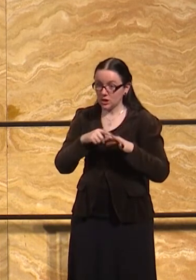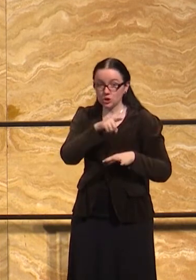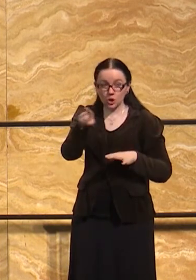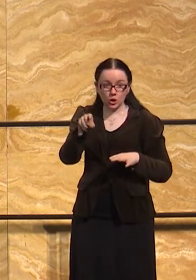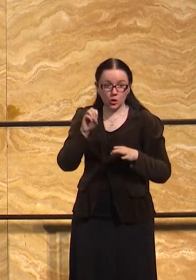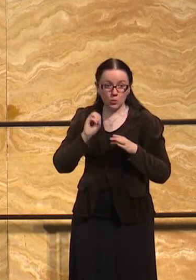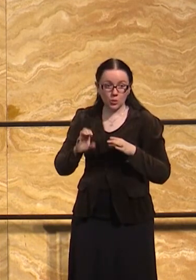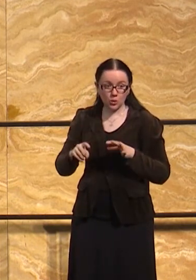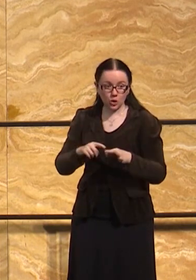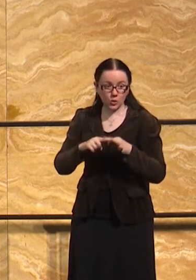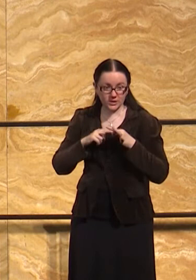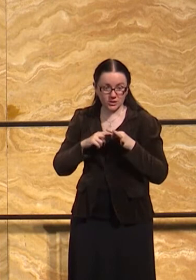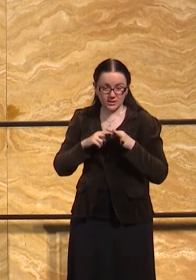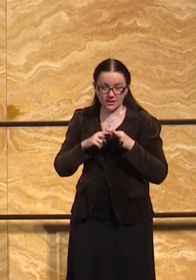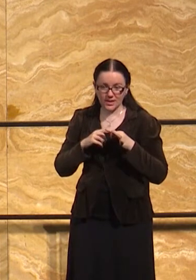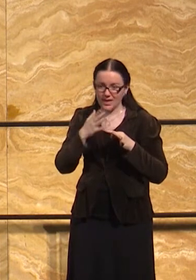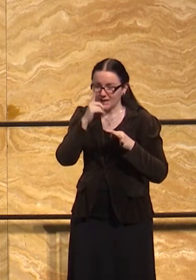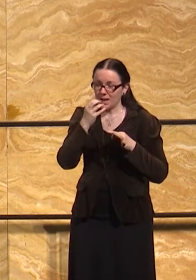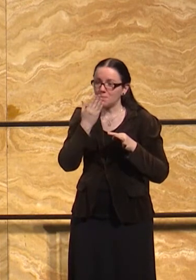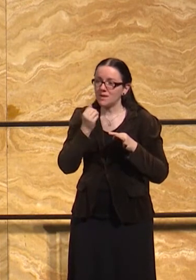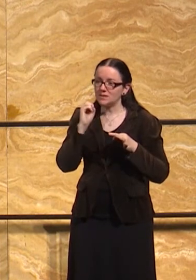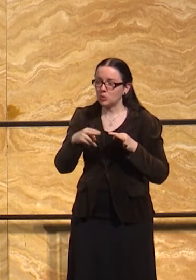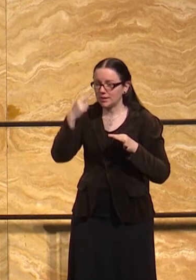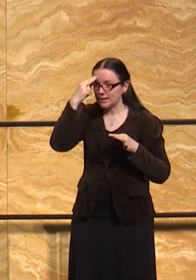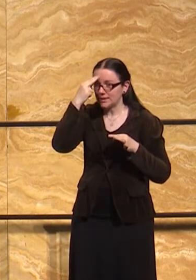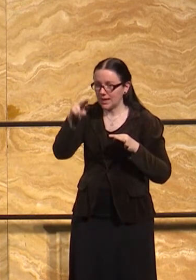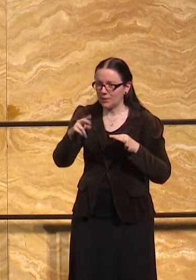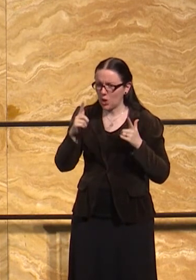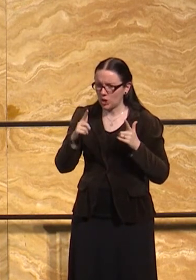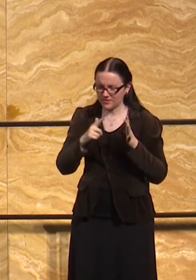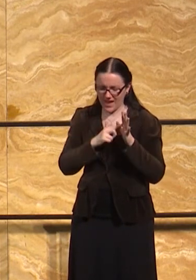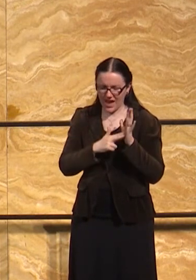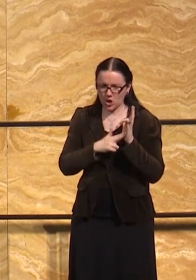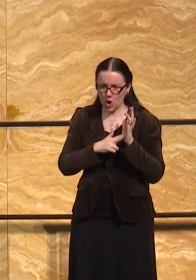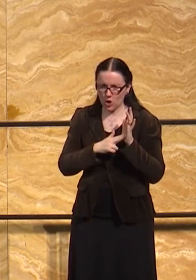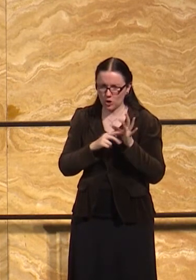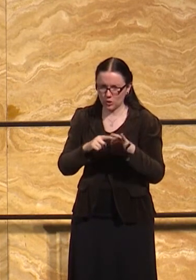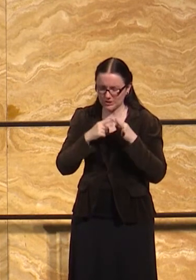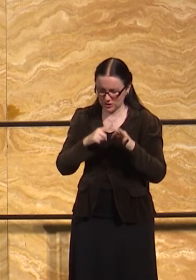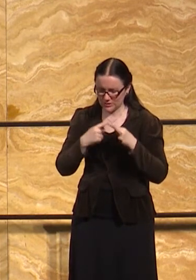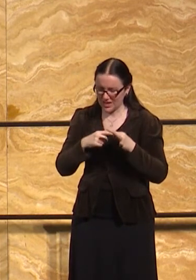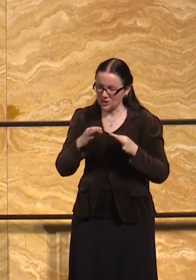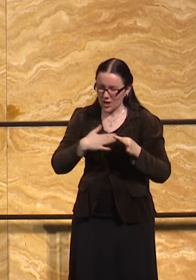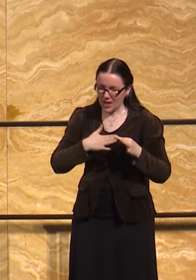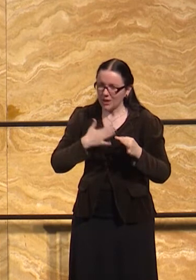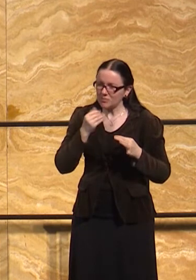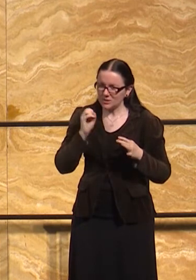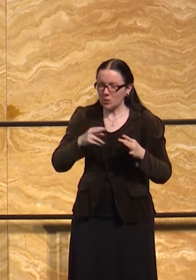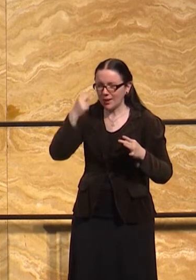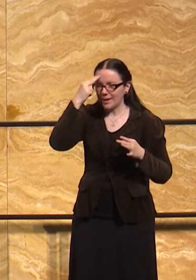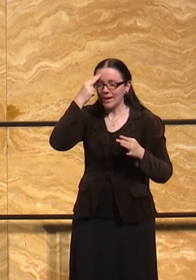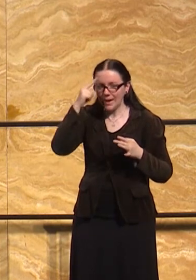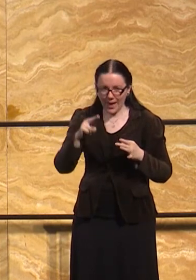submitting questions, would you mind just putting your name? There's a lot of anonymous ones, which I'm not a huge fan of